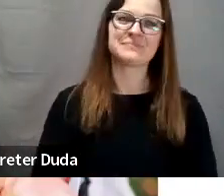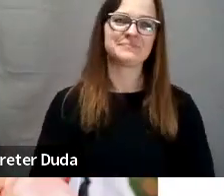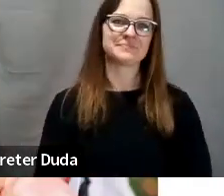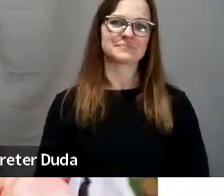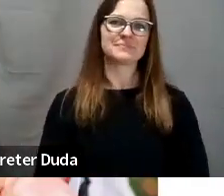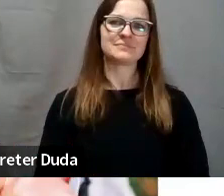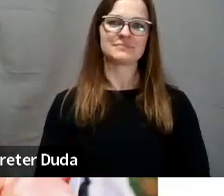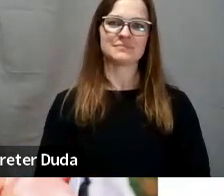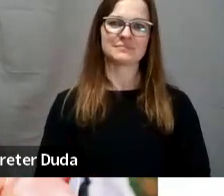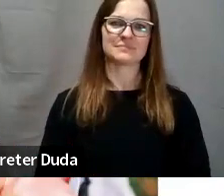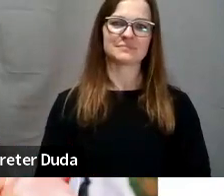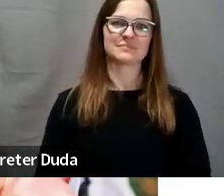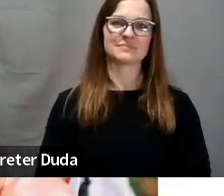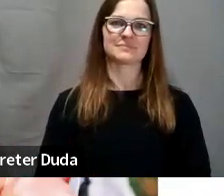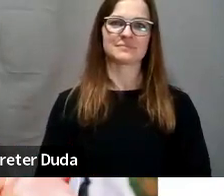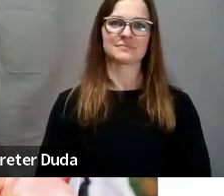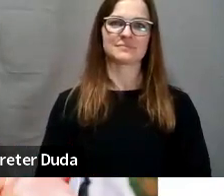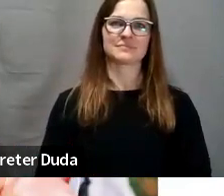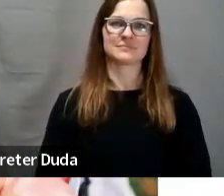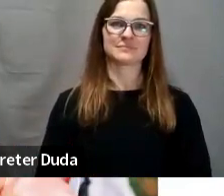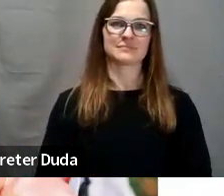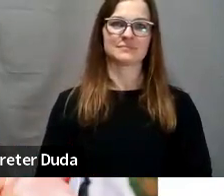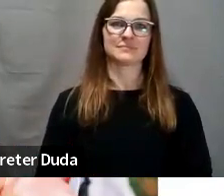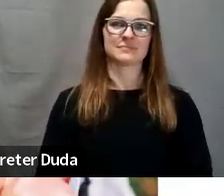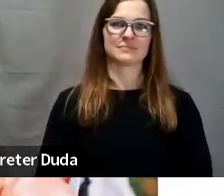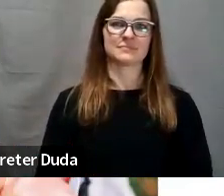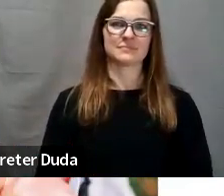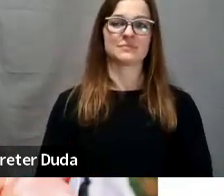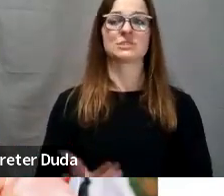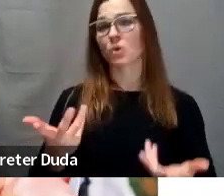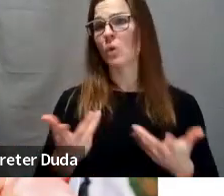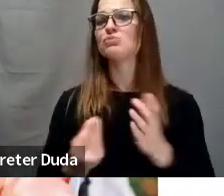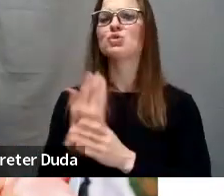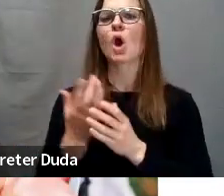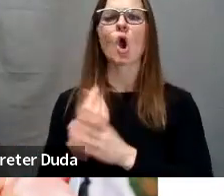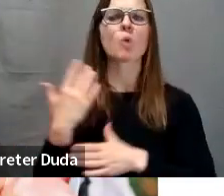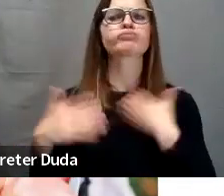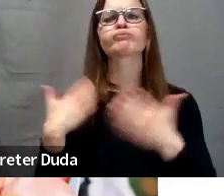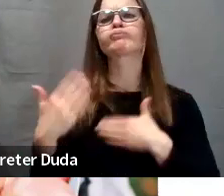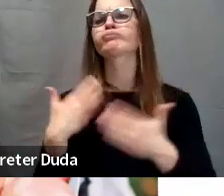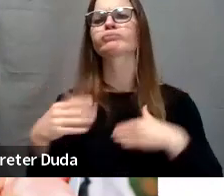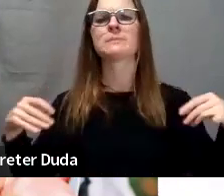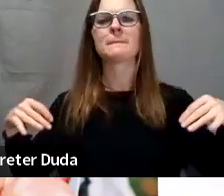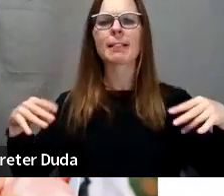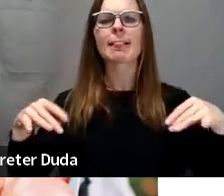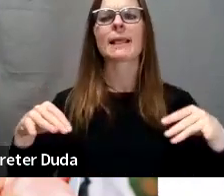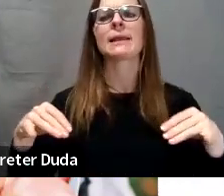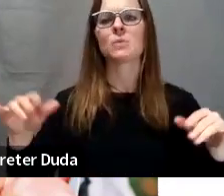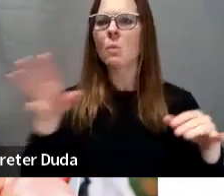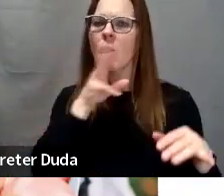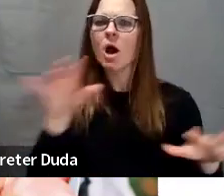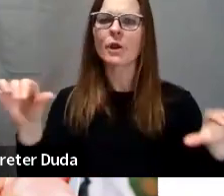Okay. And then so you've gone through your gardening season, you've seeded, you've